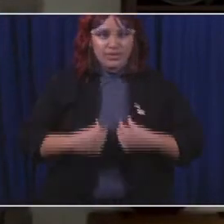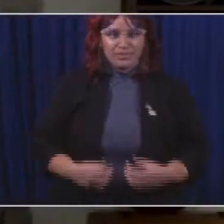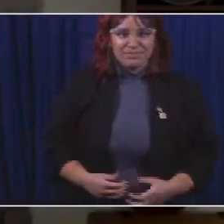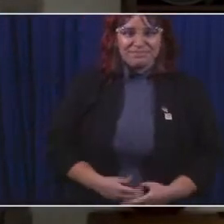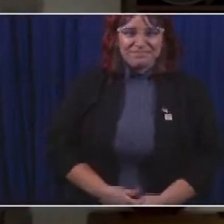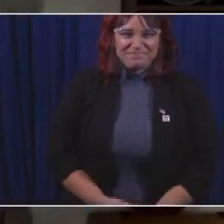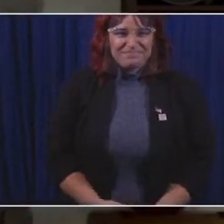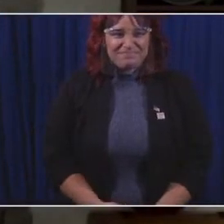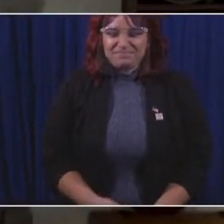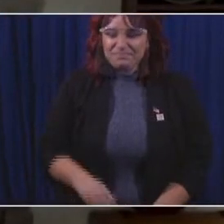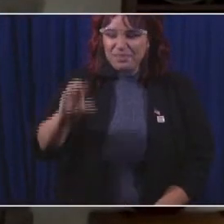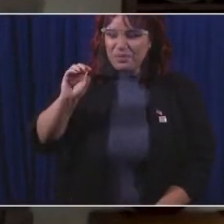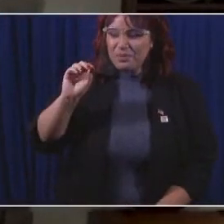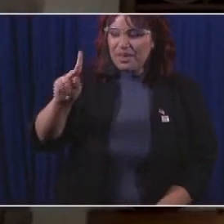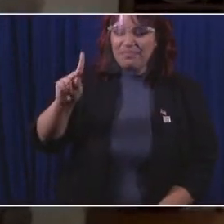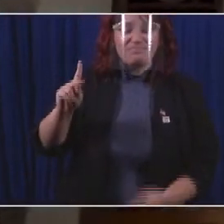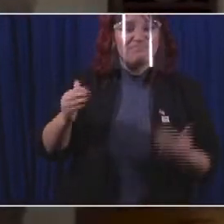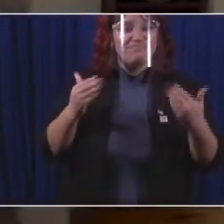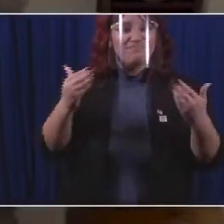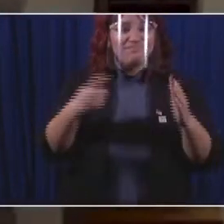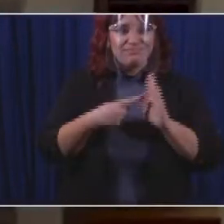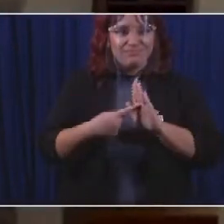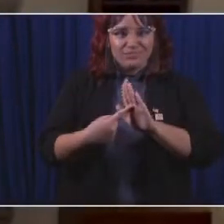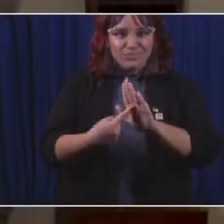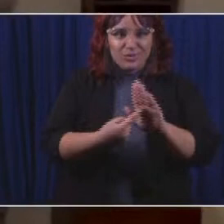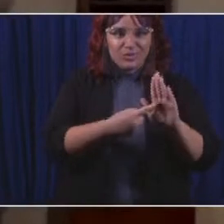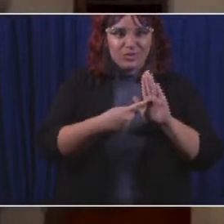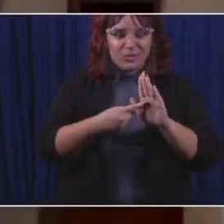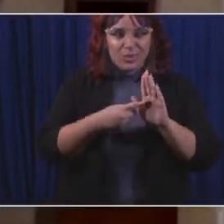Let's go, Eric, to the data slides quickly.